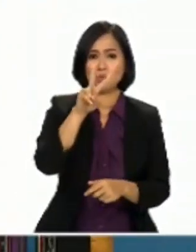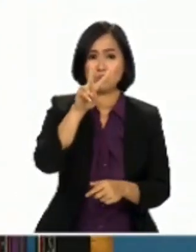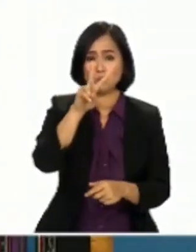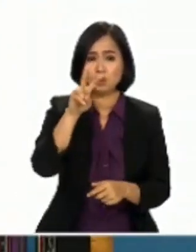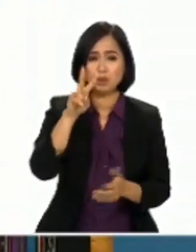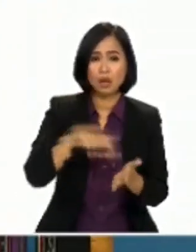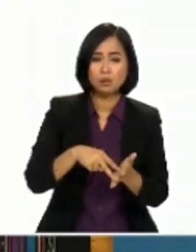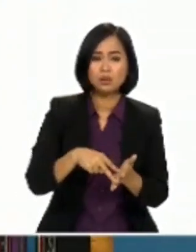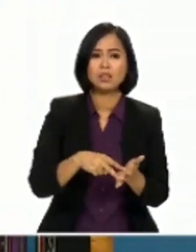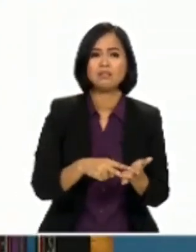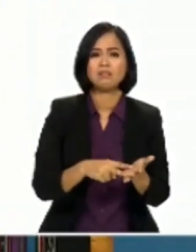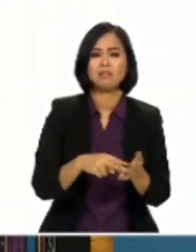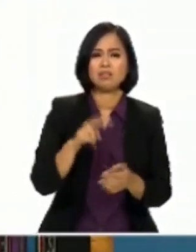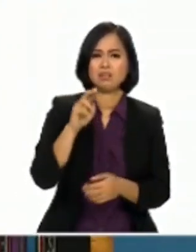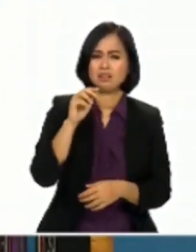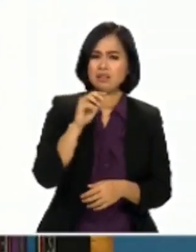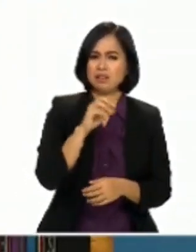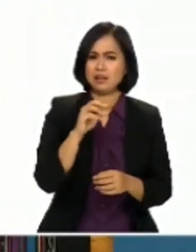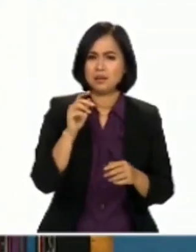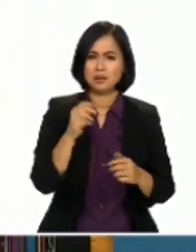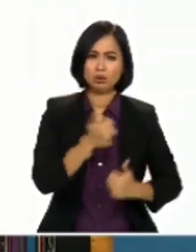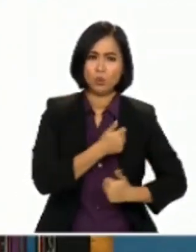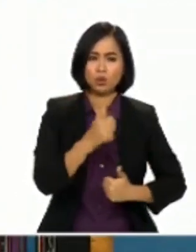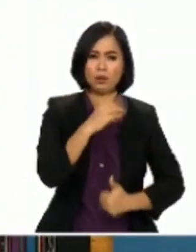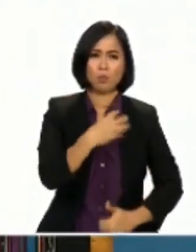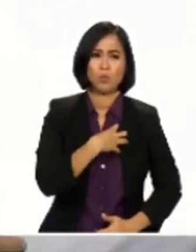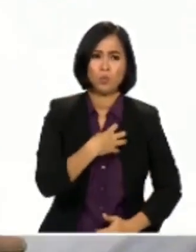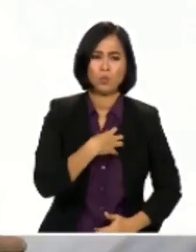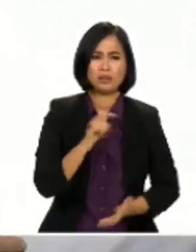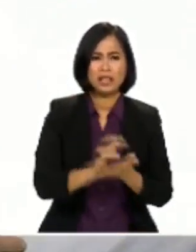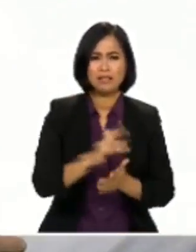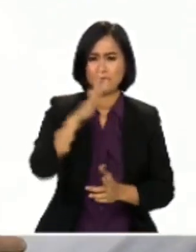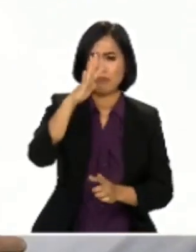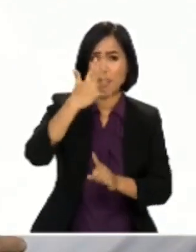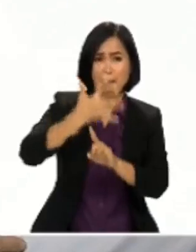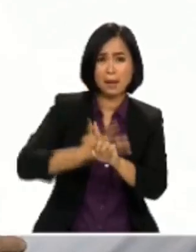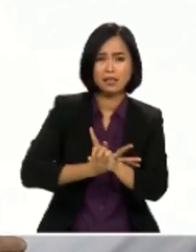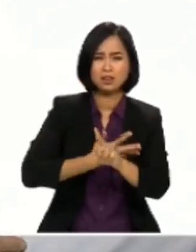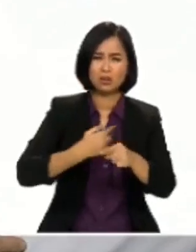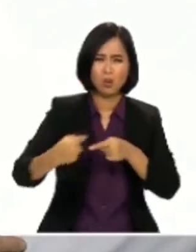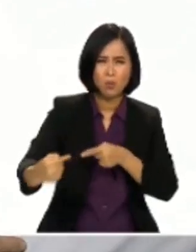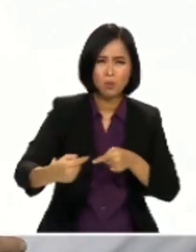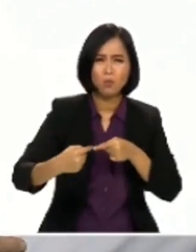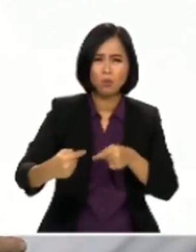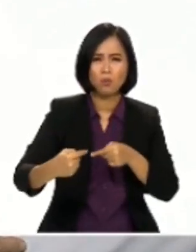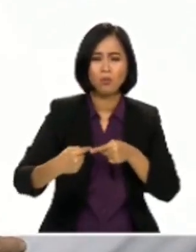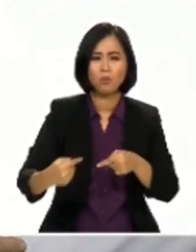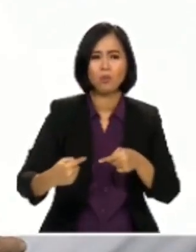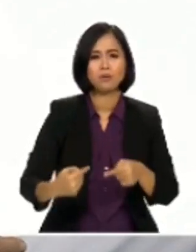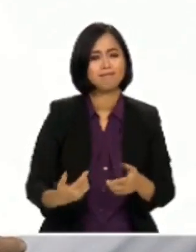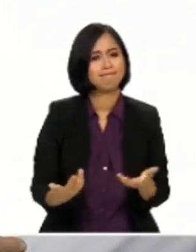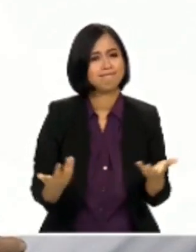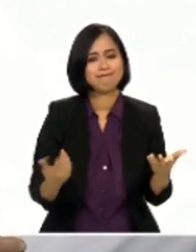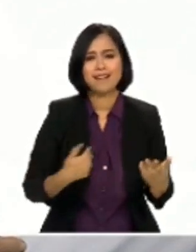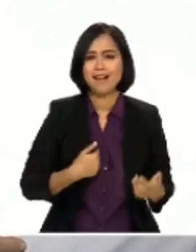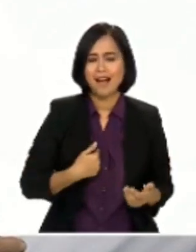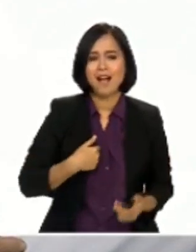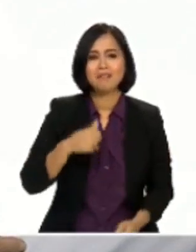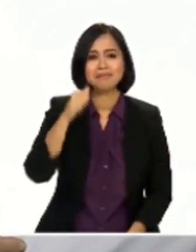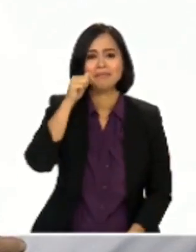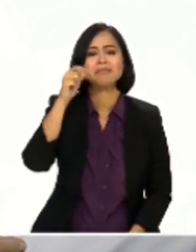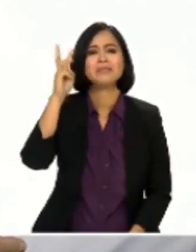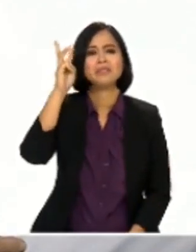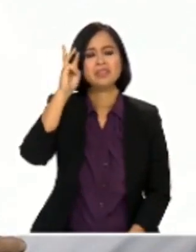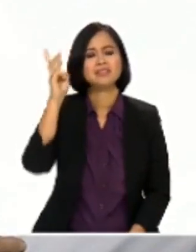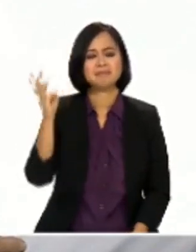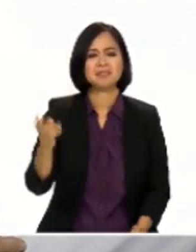soldiers and policemen in that five-month battle. I am aware that we still have a long